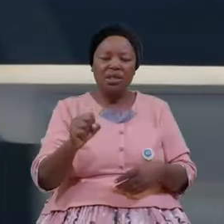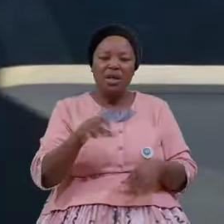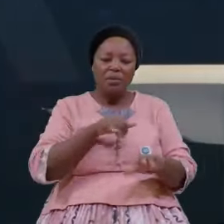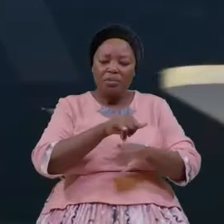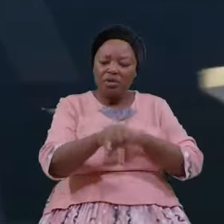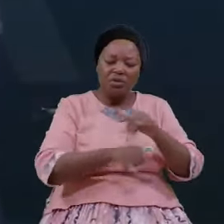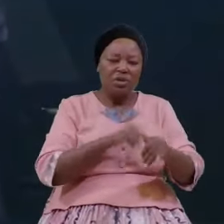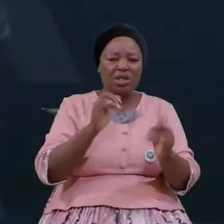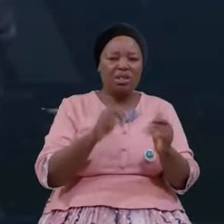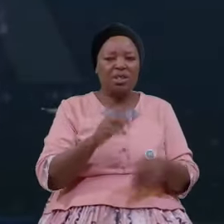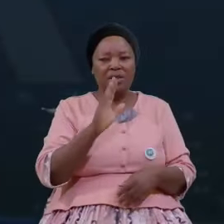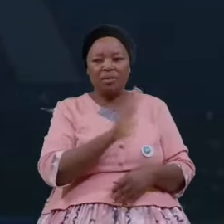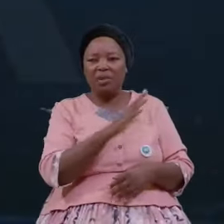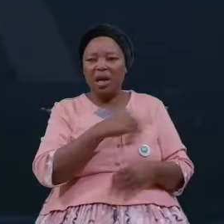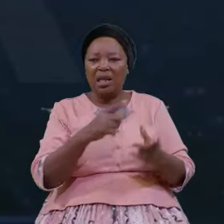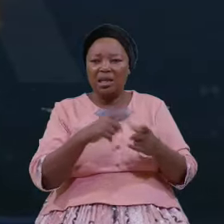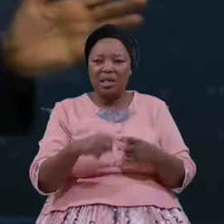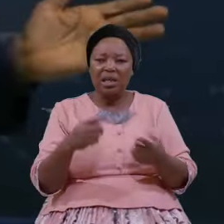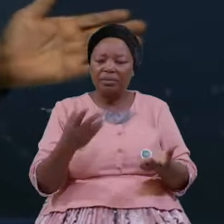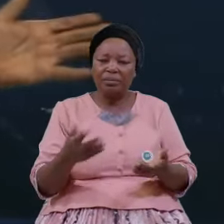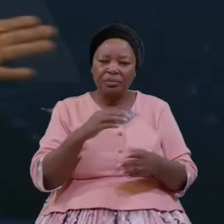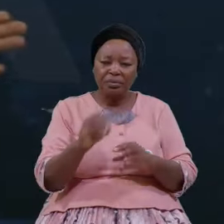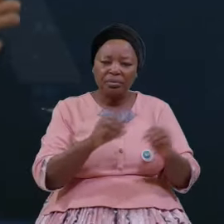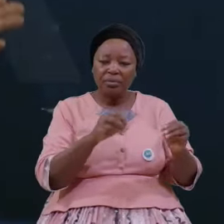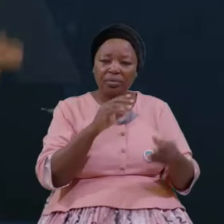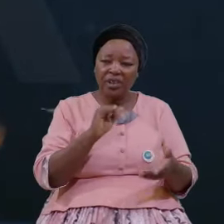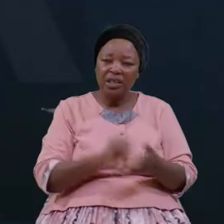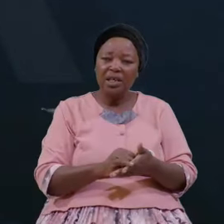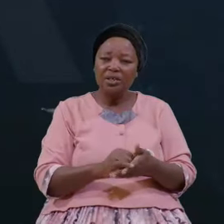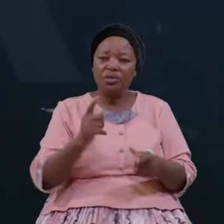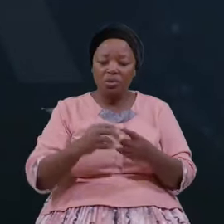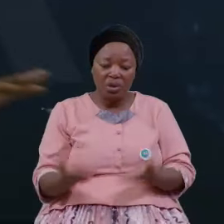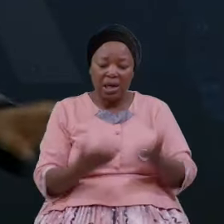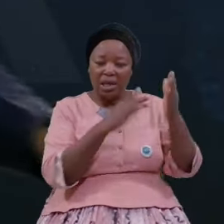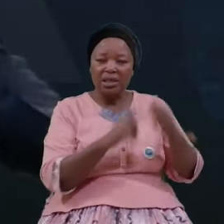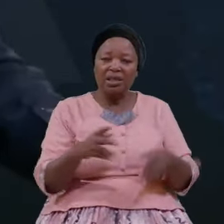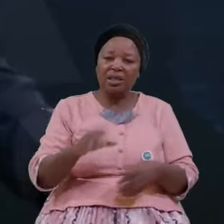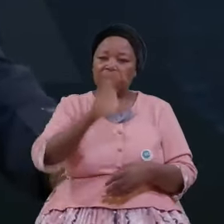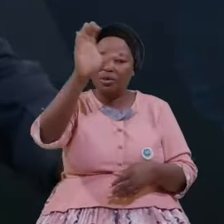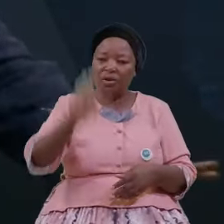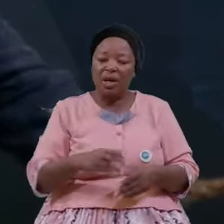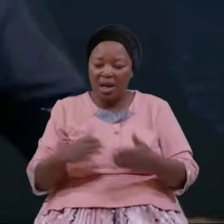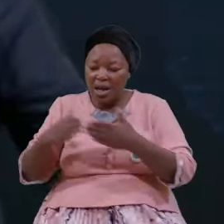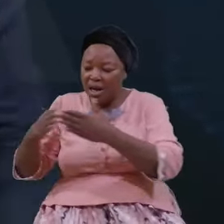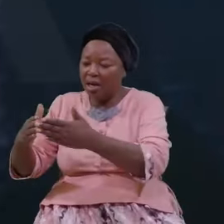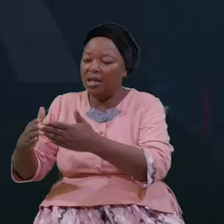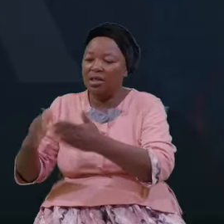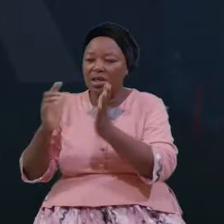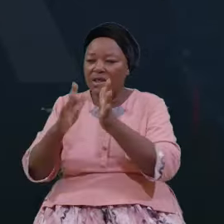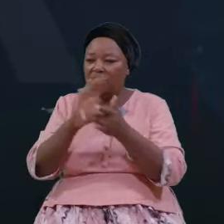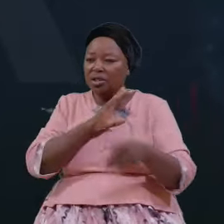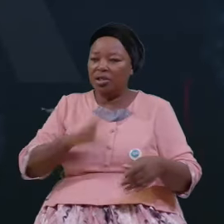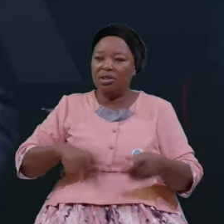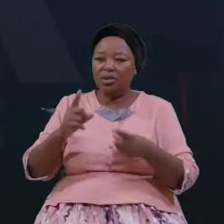cross on his back to carry his cross, and they led him to Calvary, and there they put down the cross